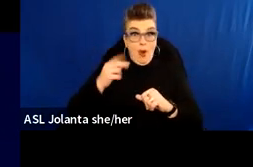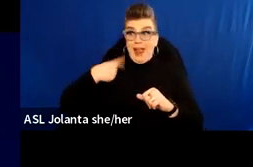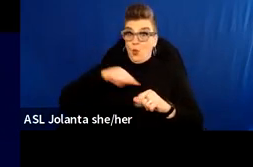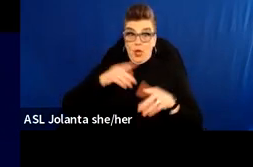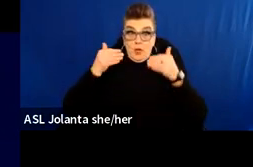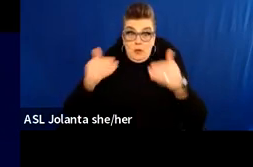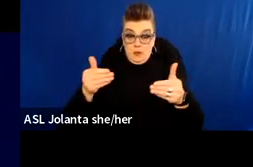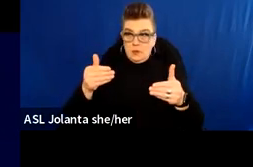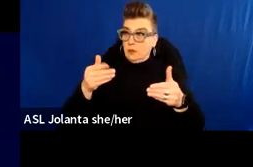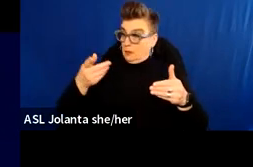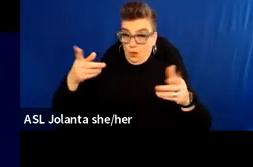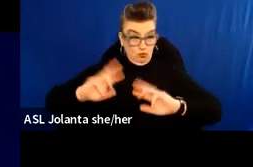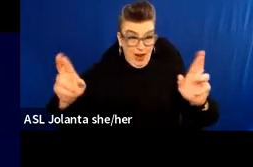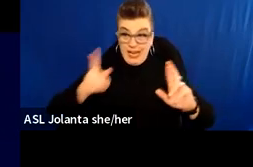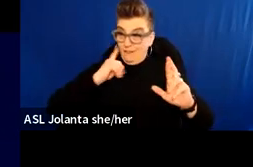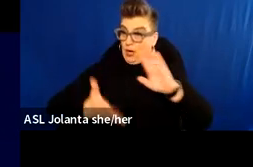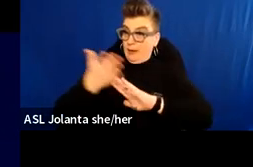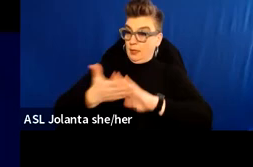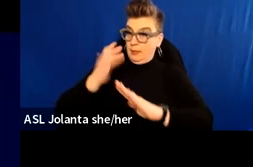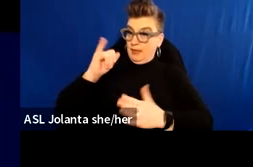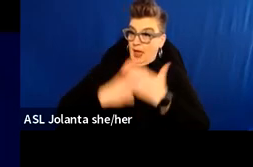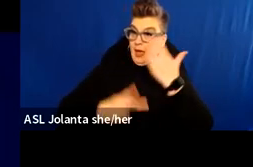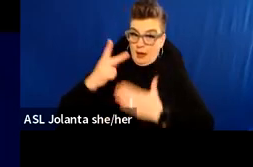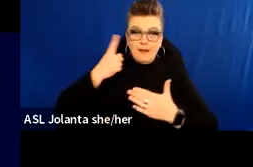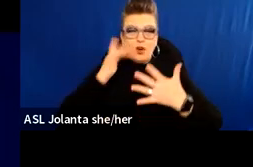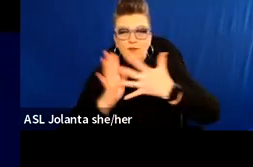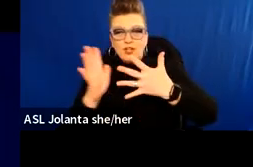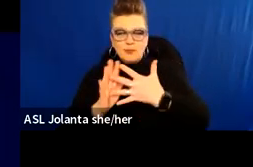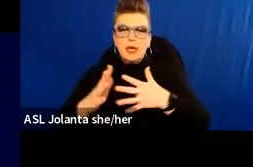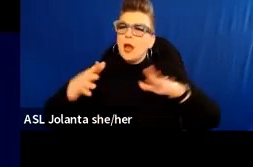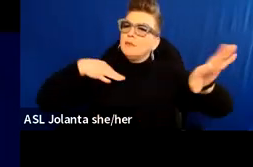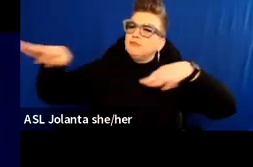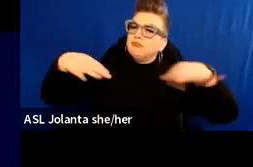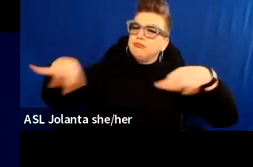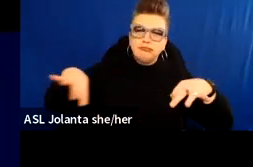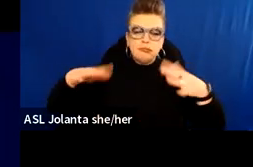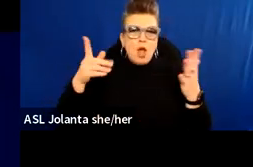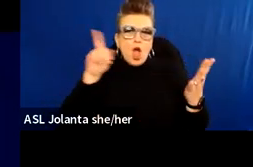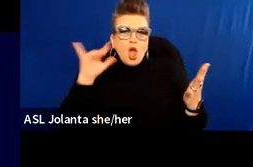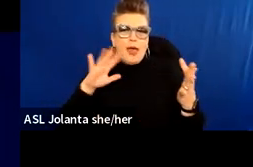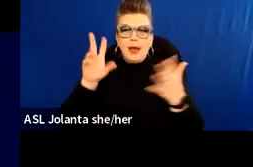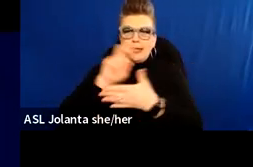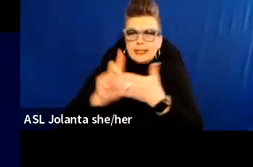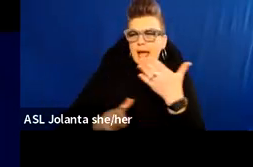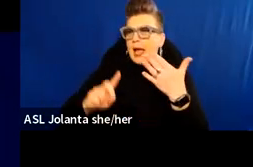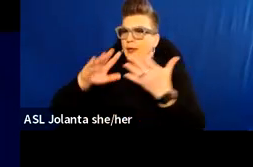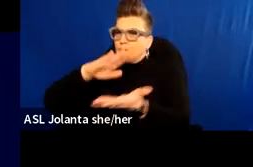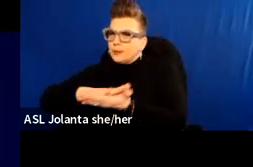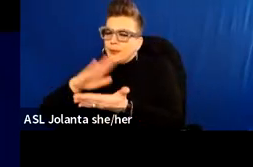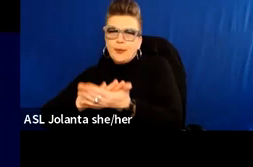graders walk through their different sort of organizational structure walk through how they were going to design their school how they were going to work to ensure